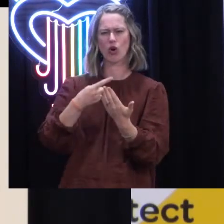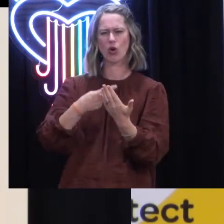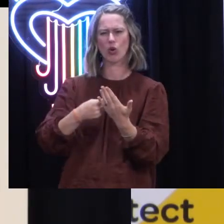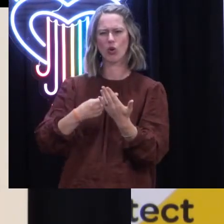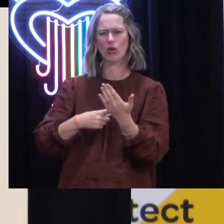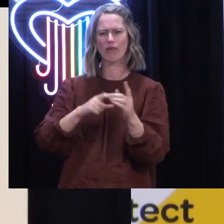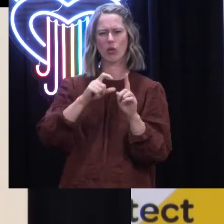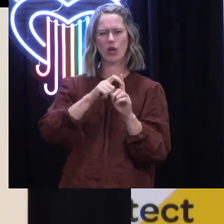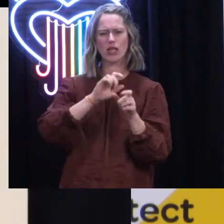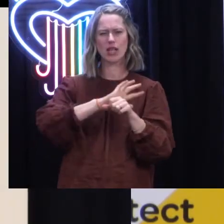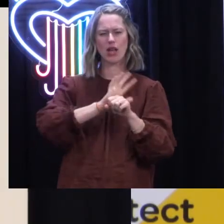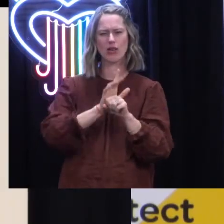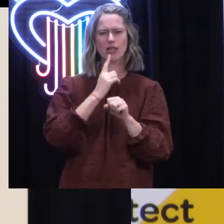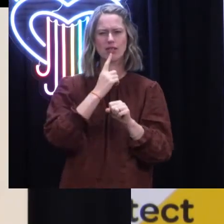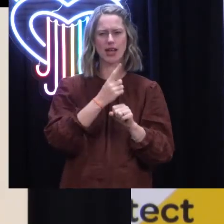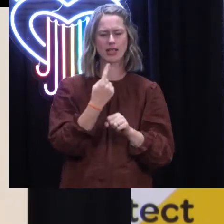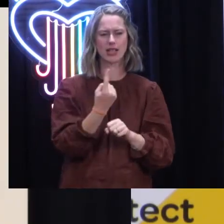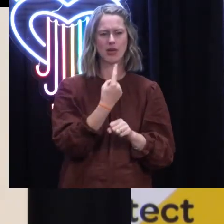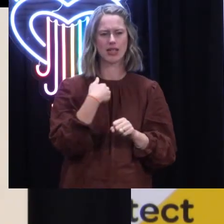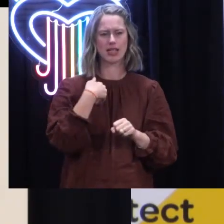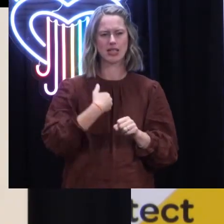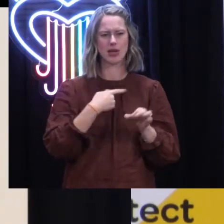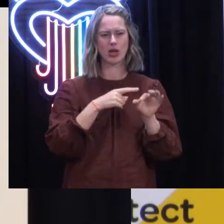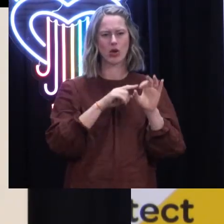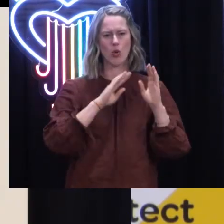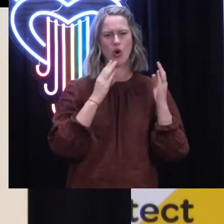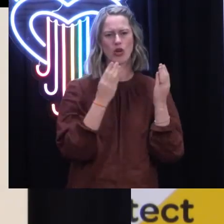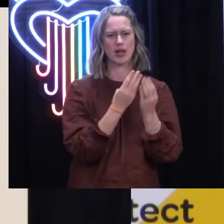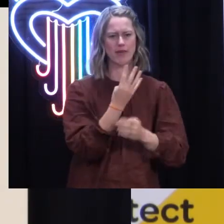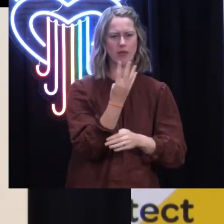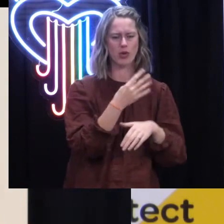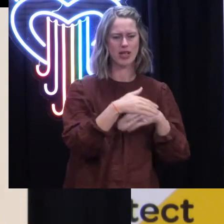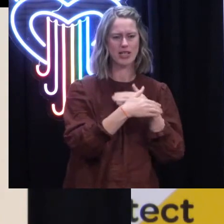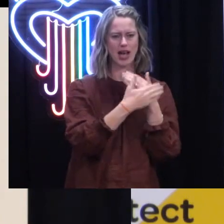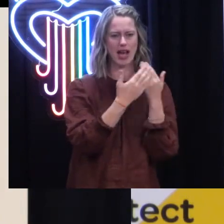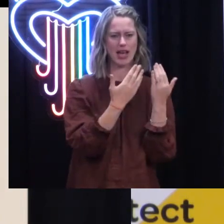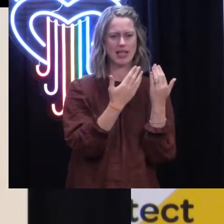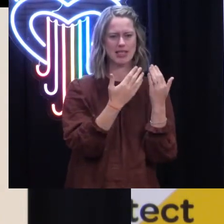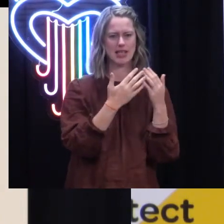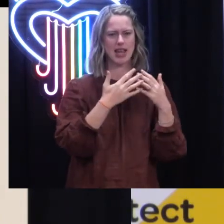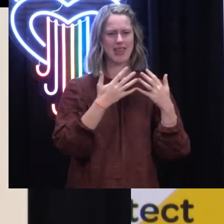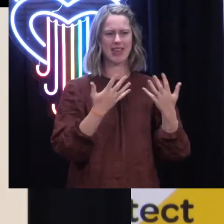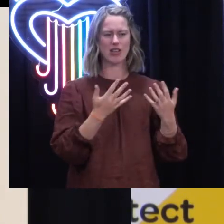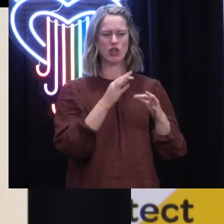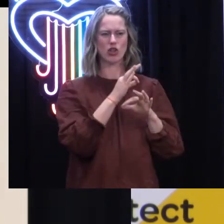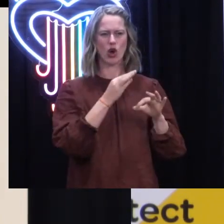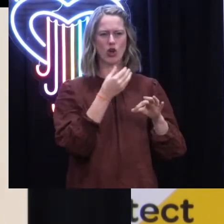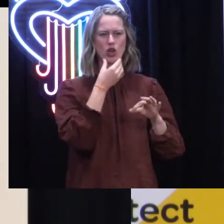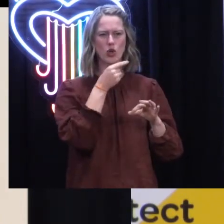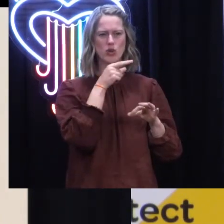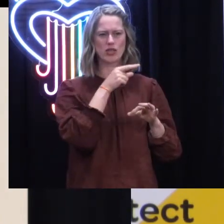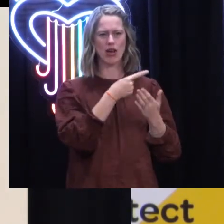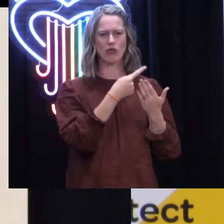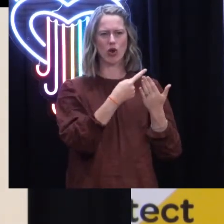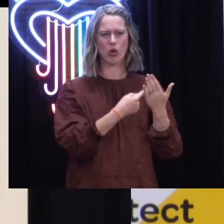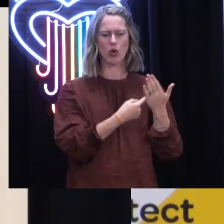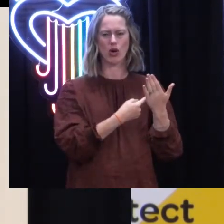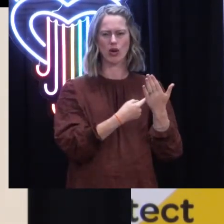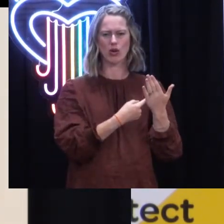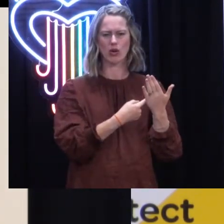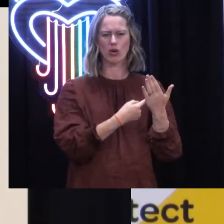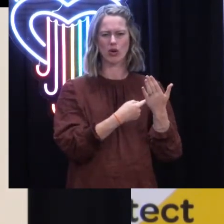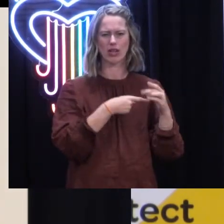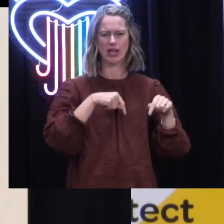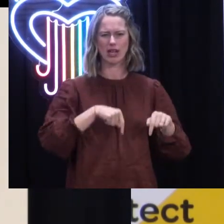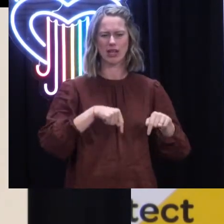Delta, saying that someone needs to be in quarantine for 14 days, and then not implement it in the middle of a Delta outbreak. So That's really